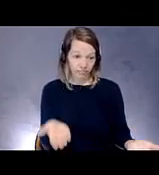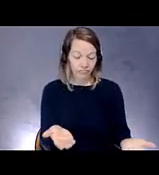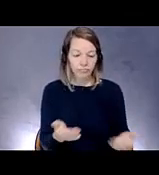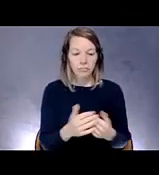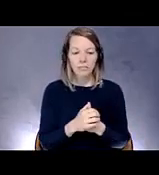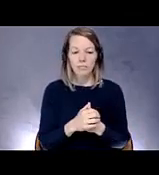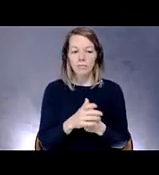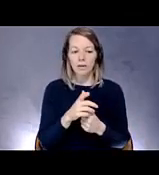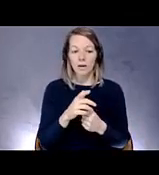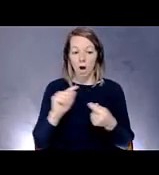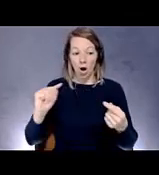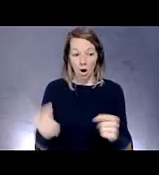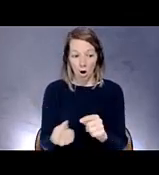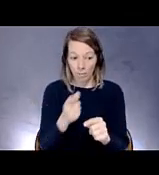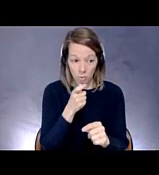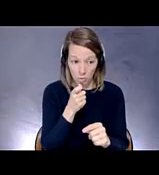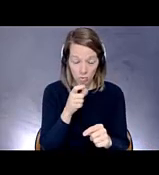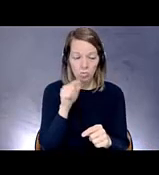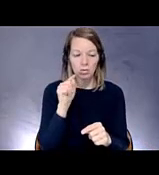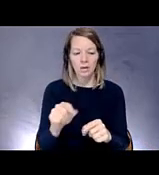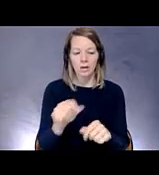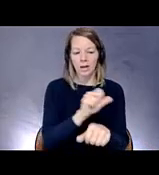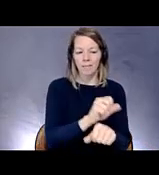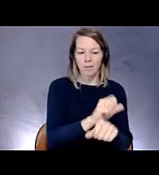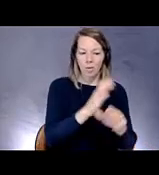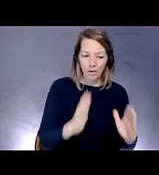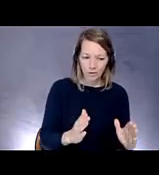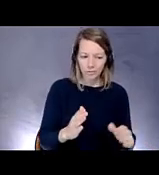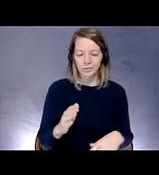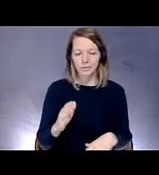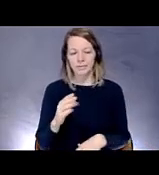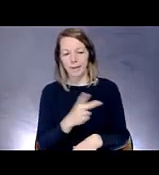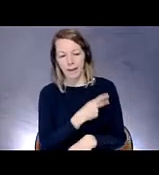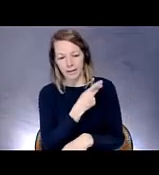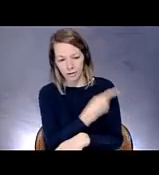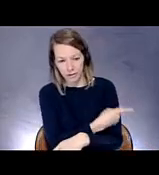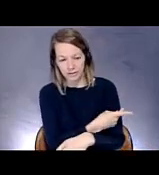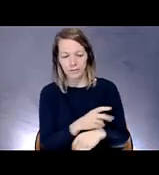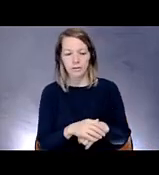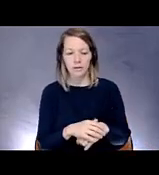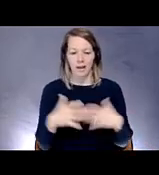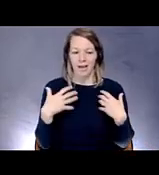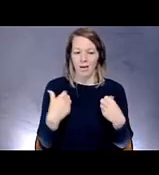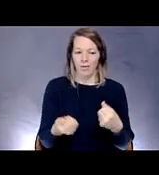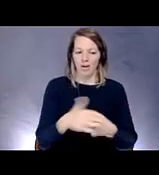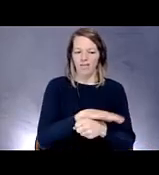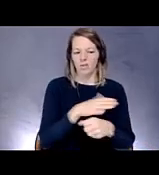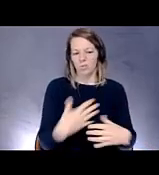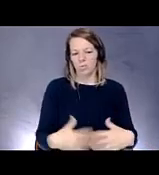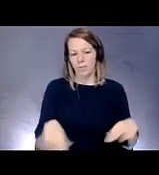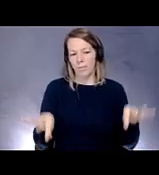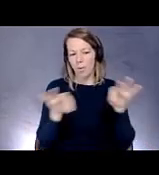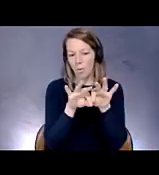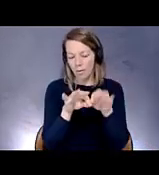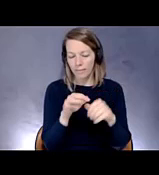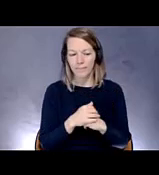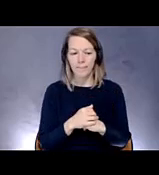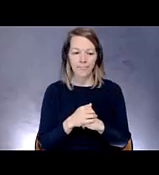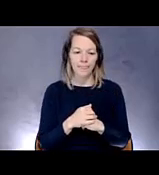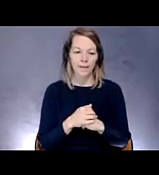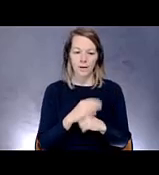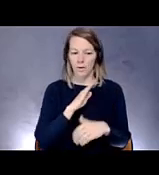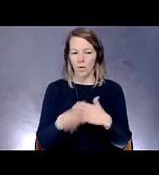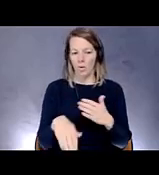being harmed by this? Well, it's employers and patients. Health coverage is important. We all get some